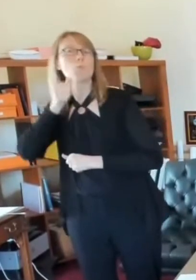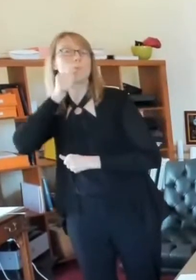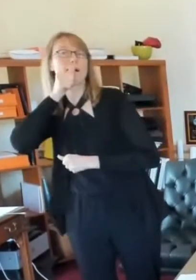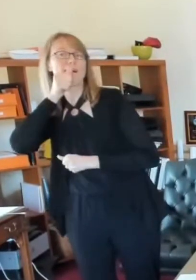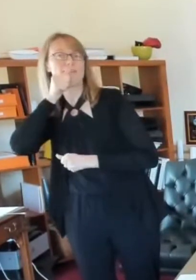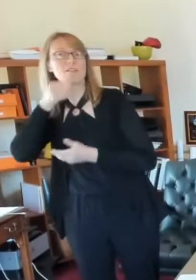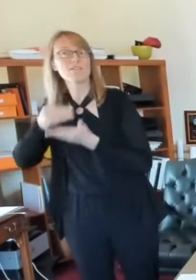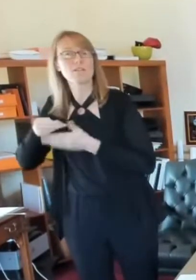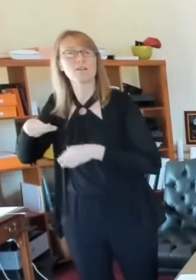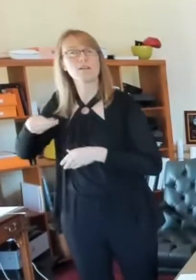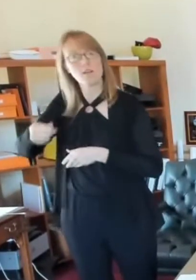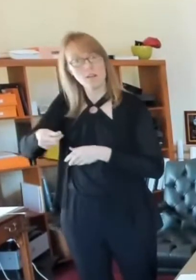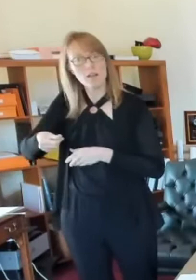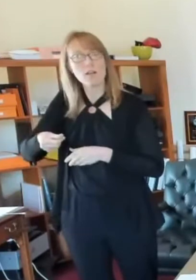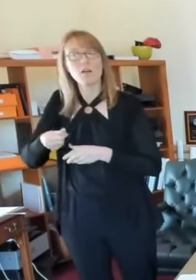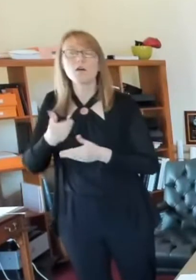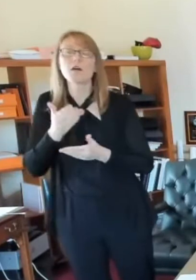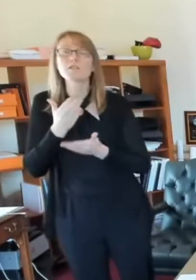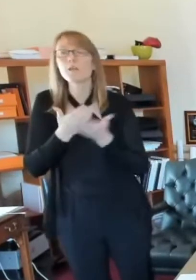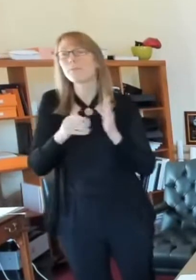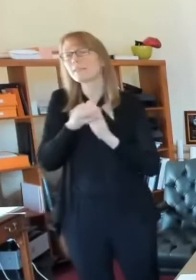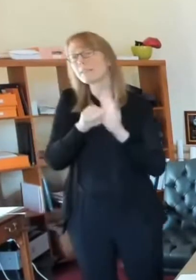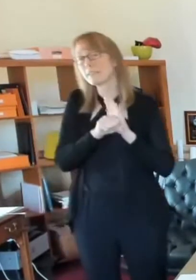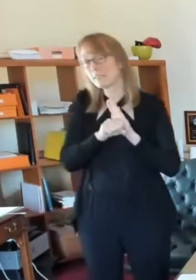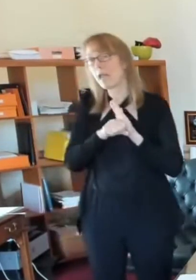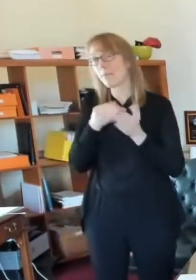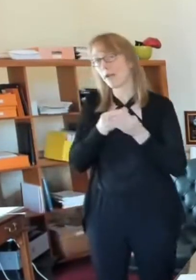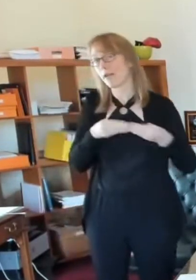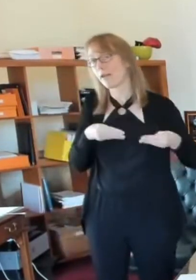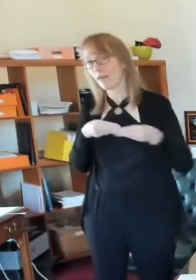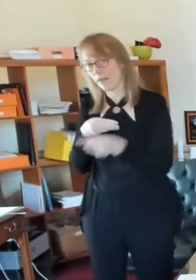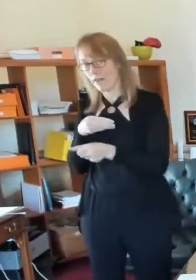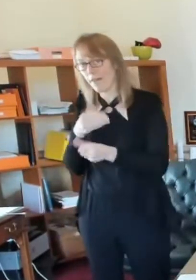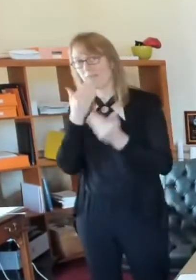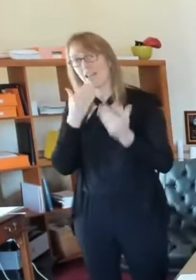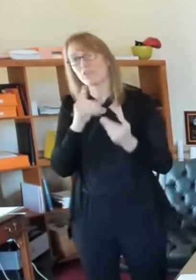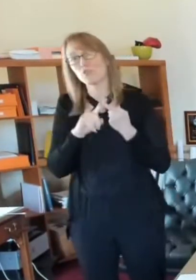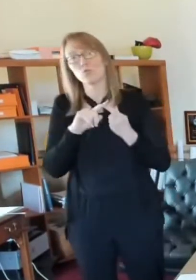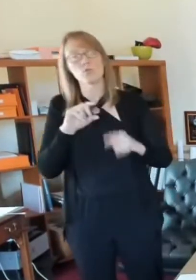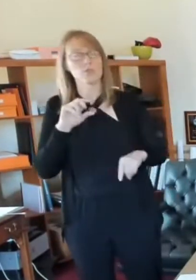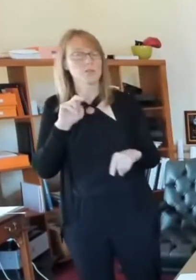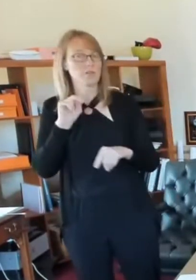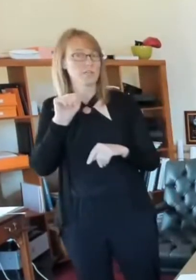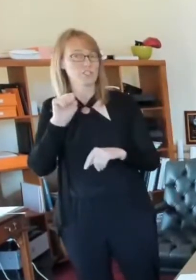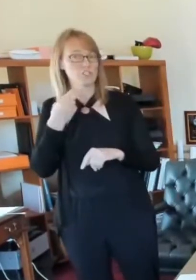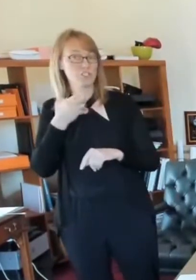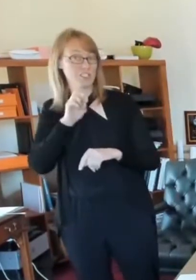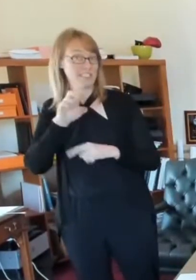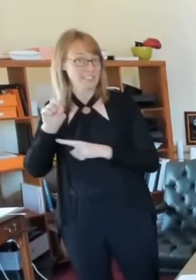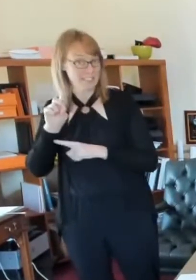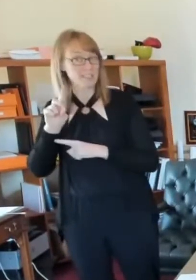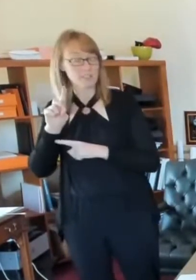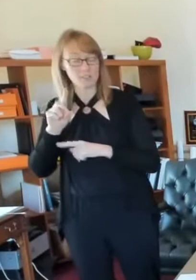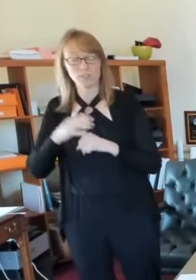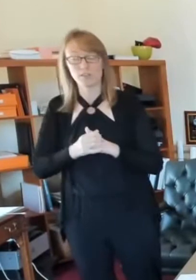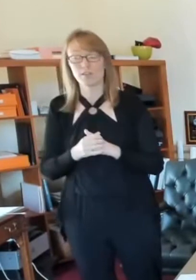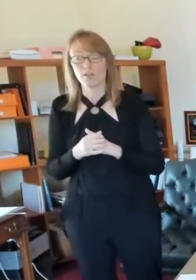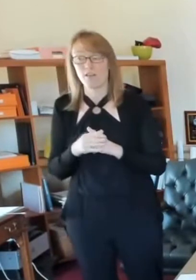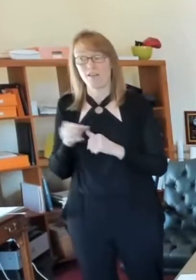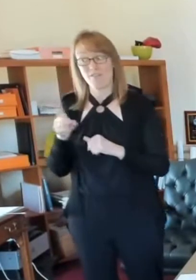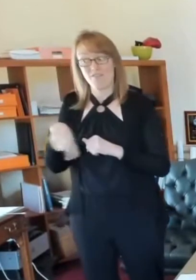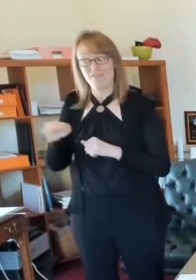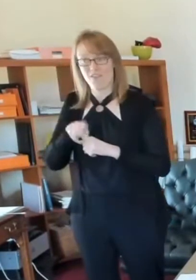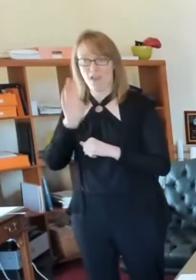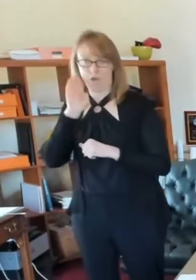Jamila Nasheed. But that's going to make a real difference in the lives of 50 homeless veterans